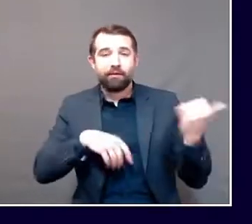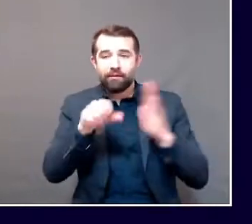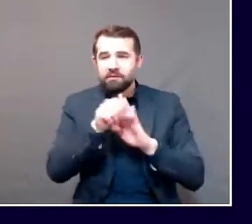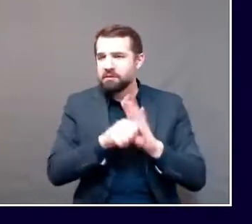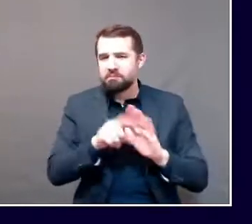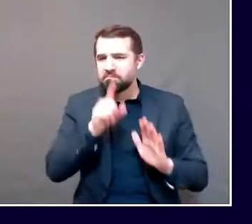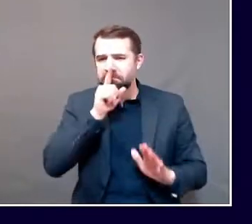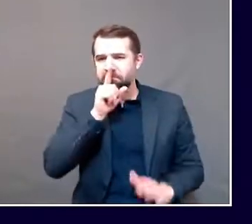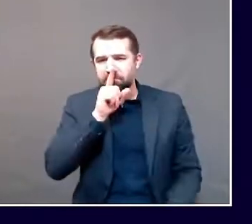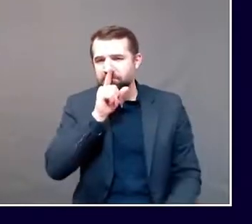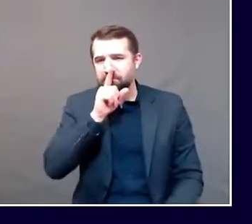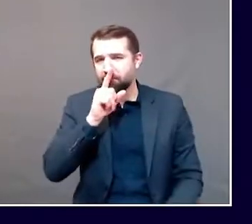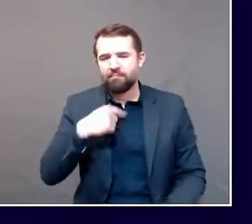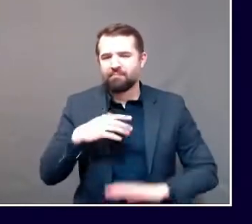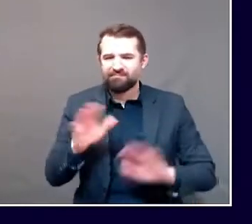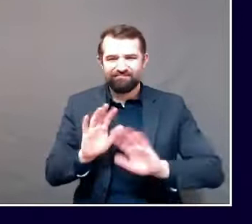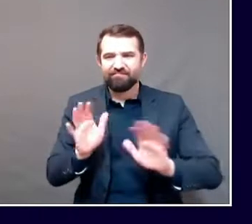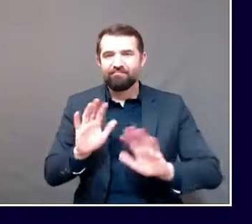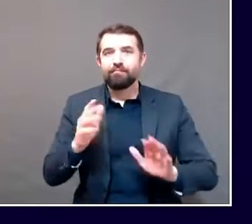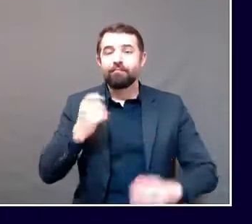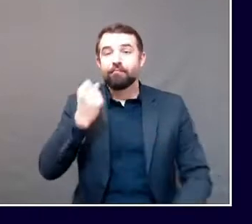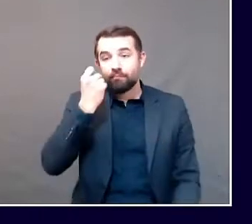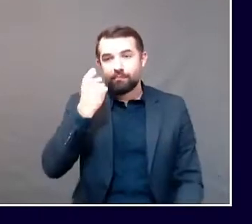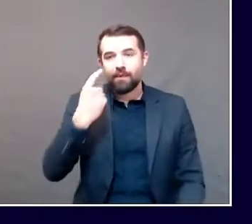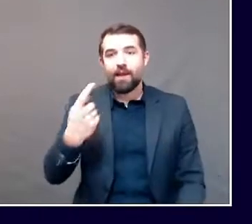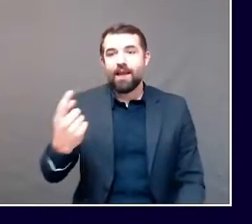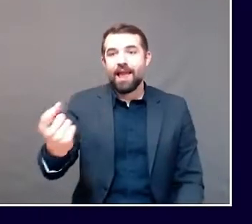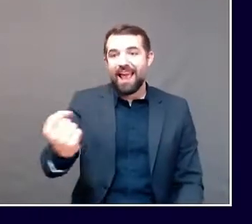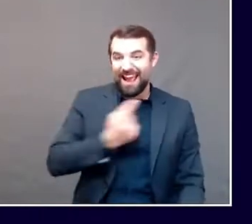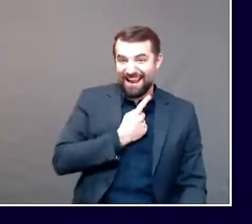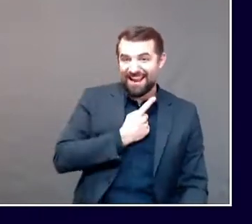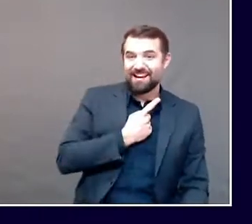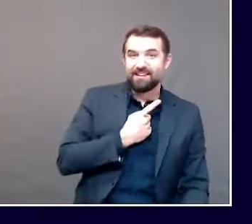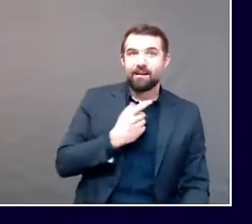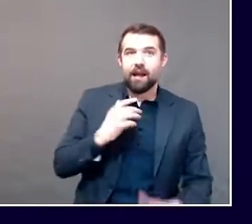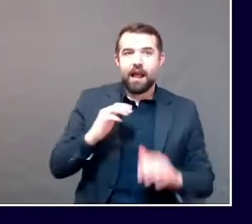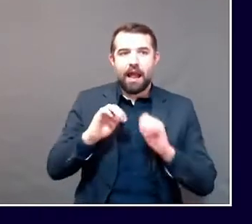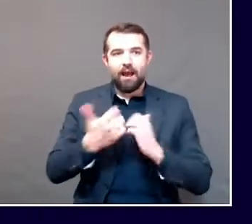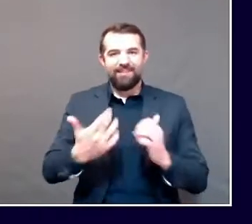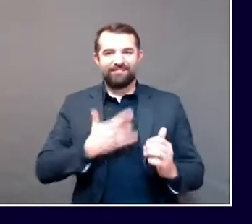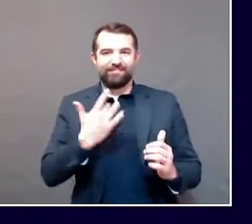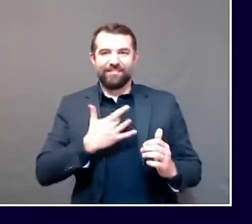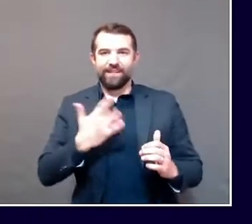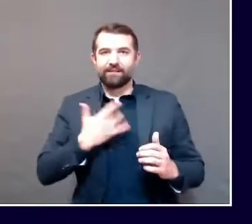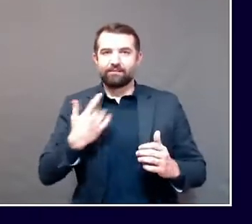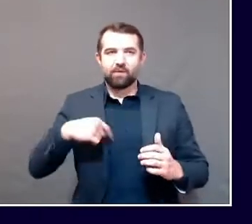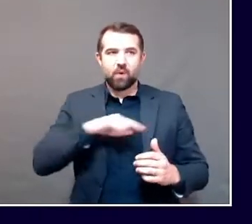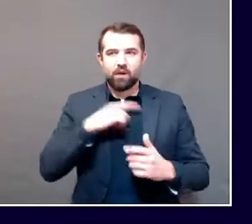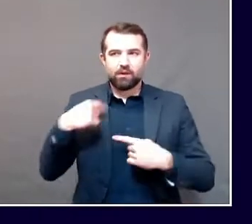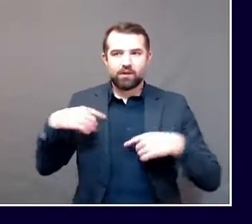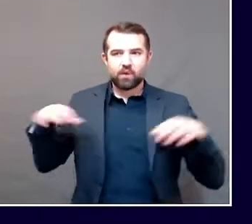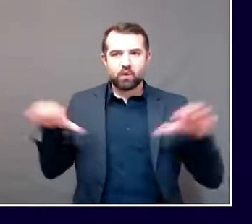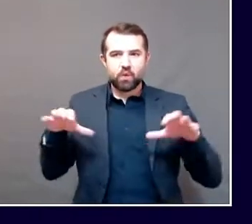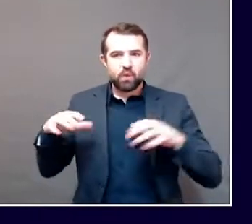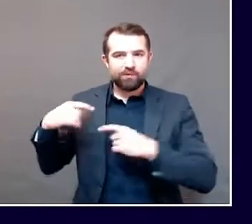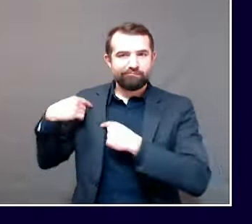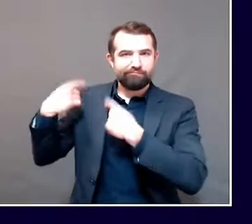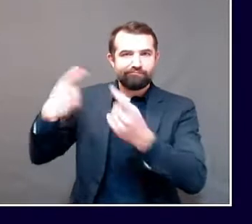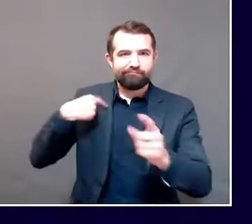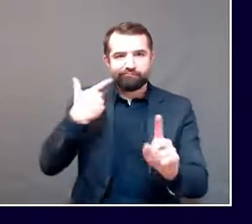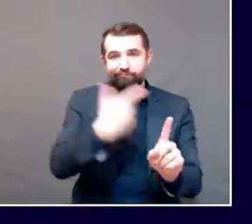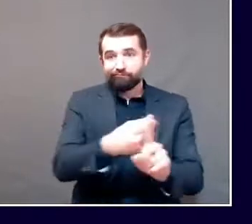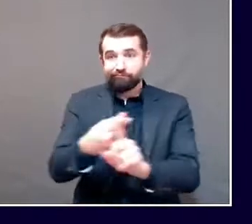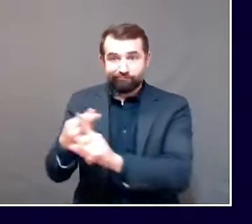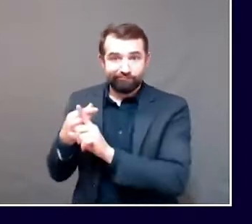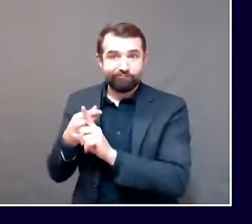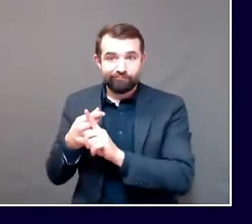since you asked, Morgan, at least one tracker, one that's being monitored and kept up to date by Bloomberg,